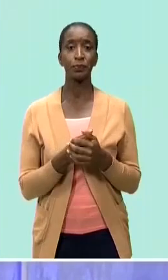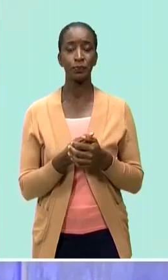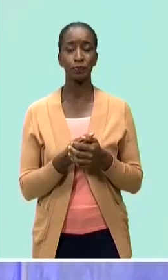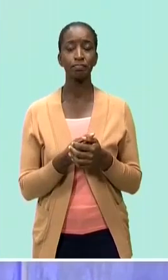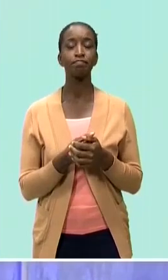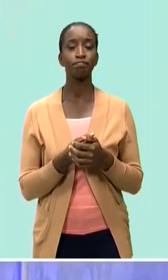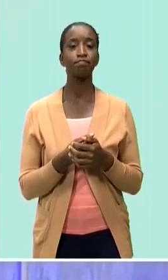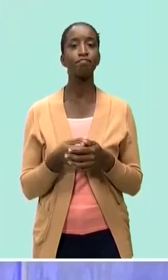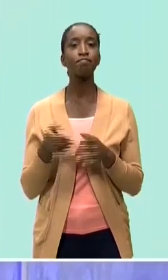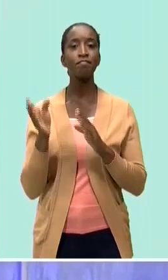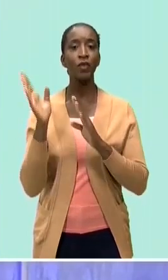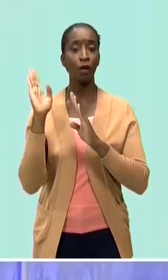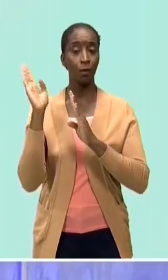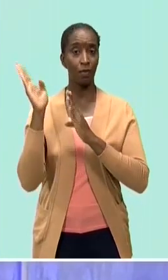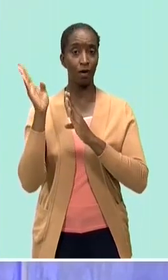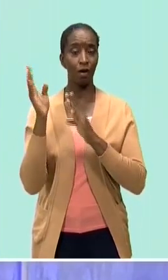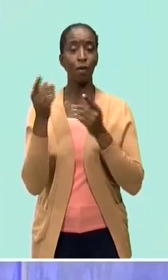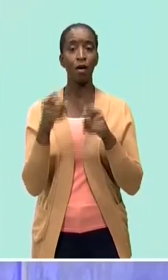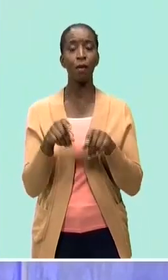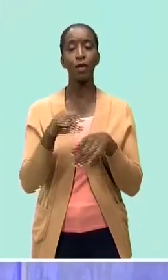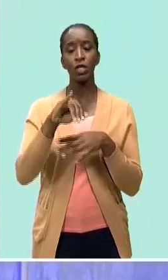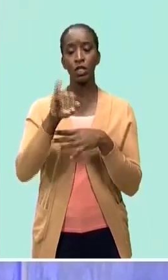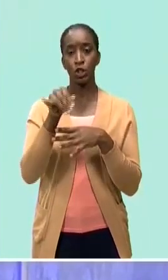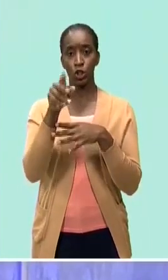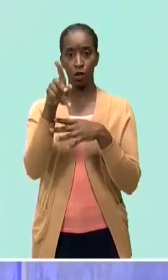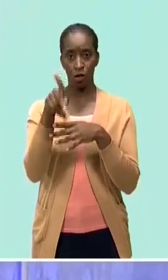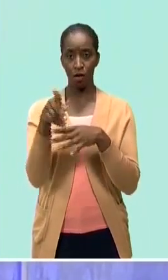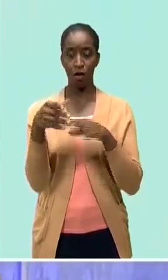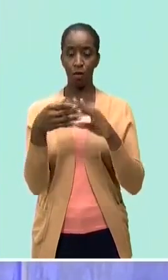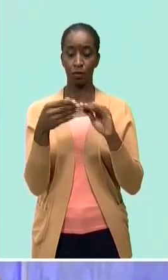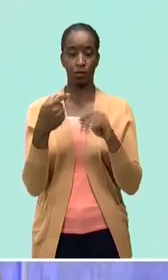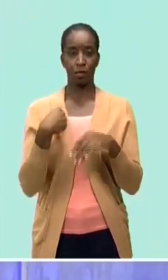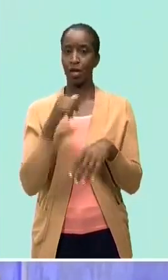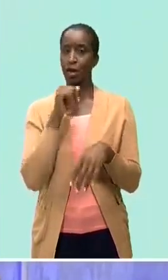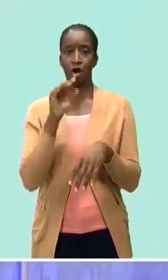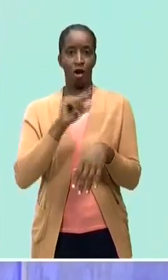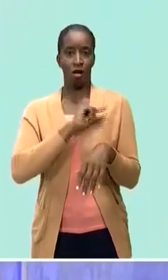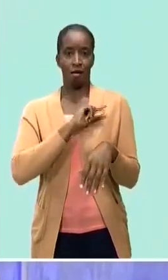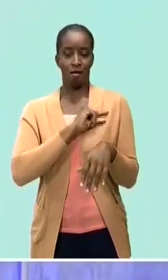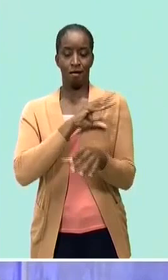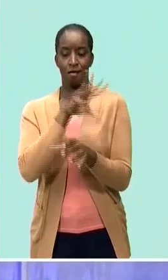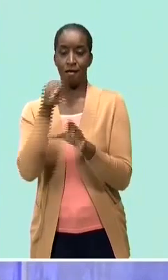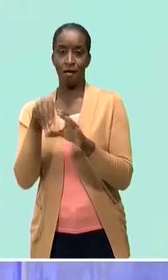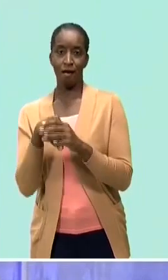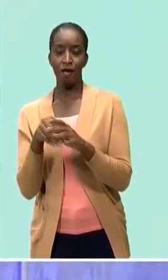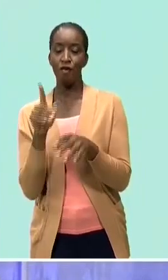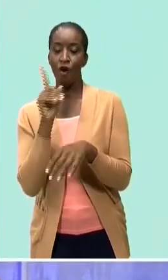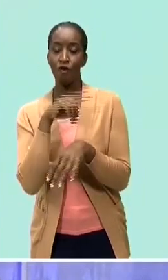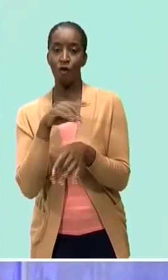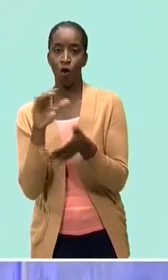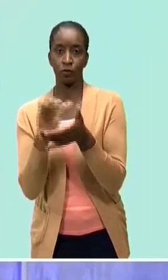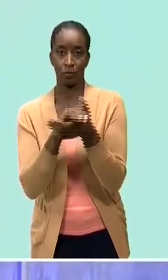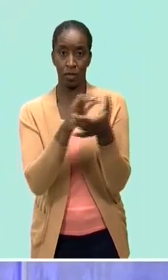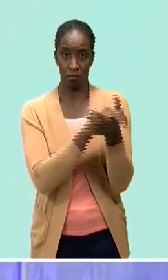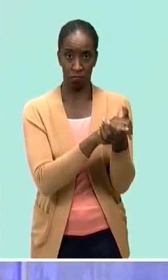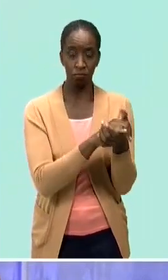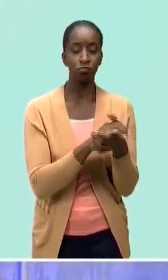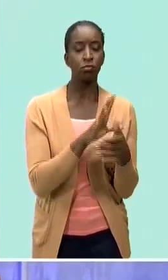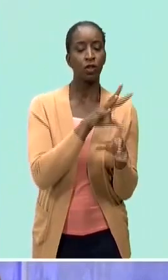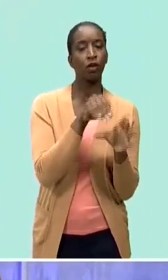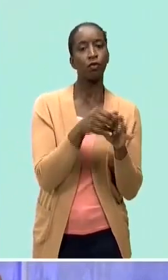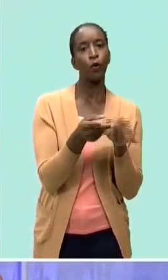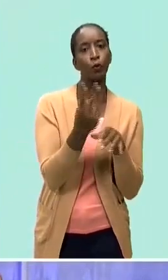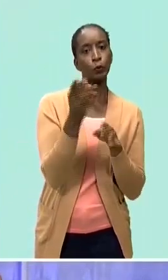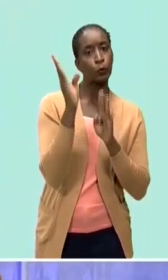In the Bahamas now, a justice of the peace has pleaded not guilty to participating in a marriage fraud scheme involving 2 Bahamians and